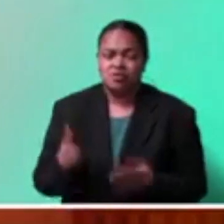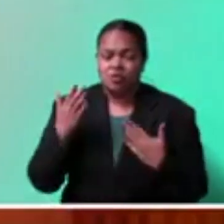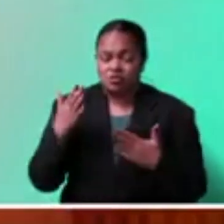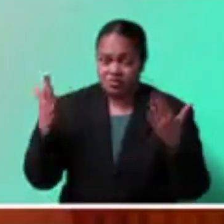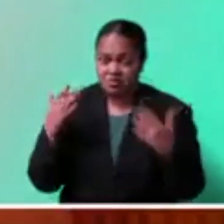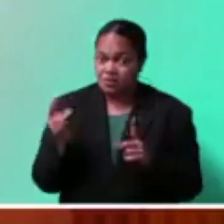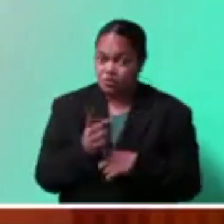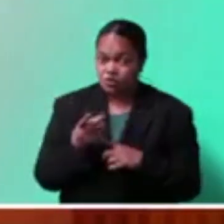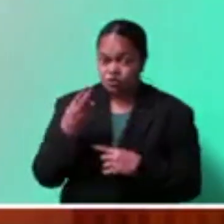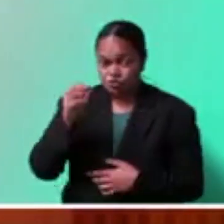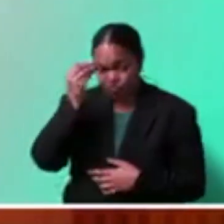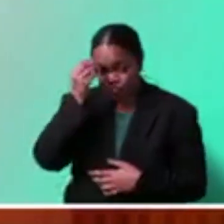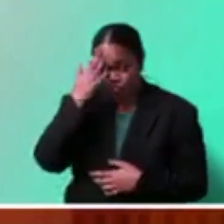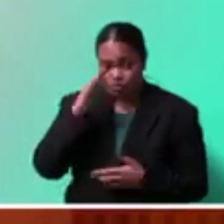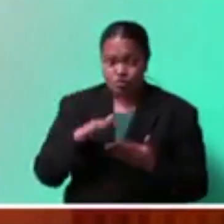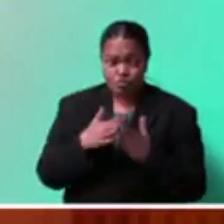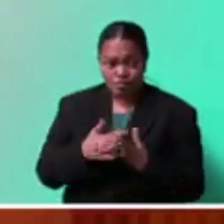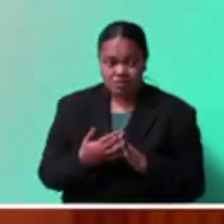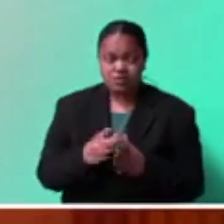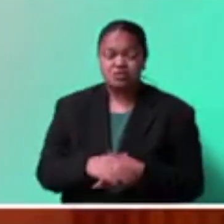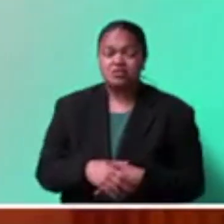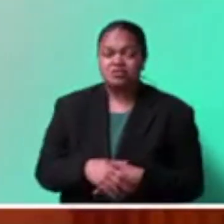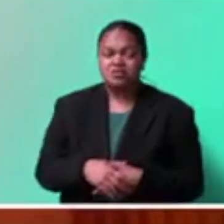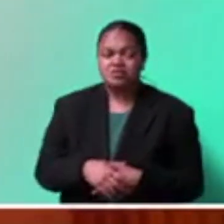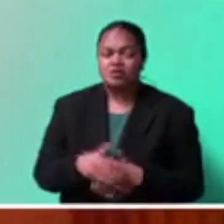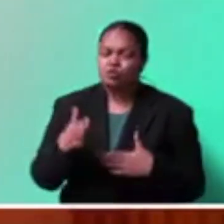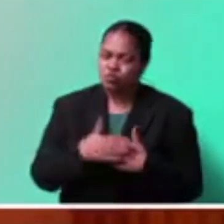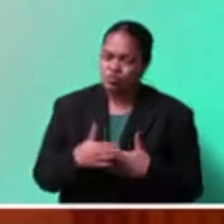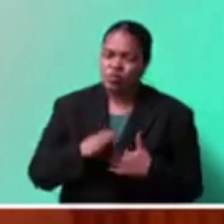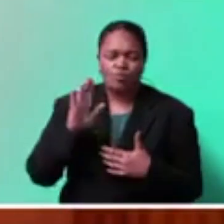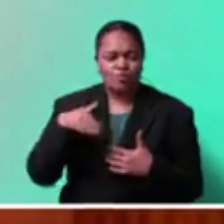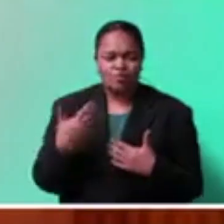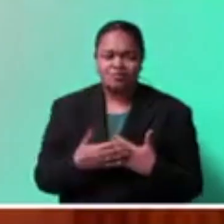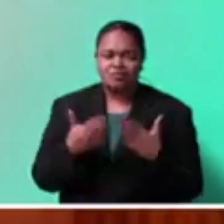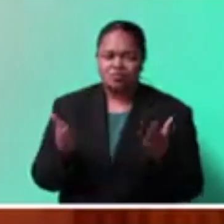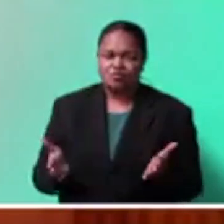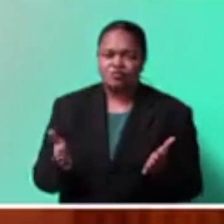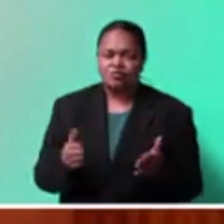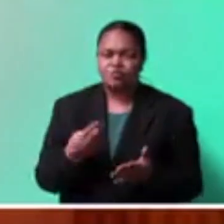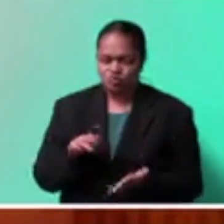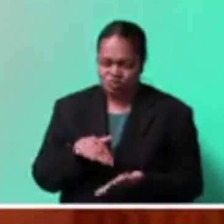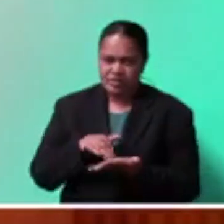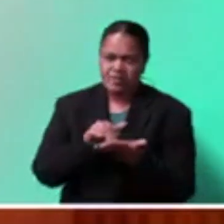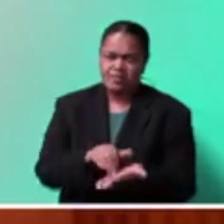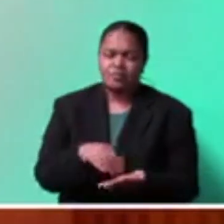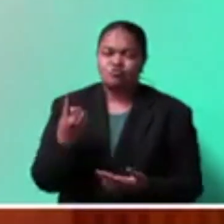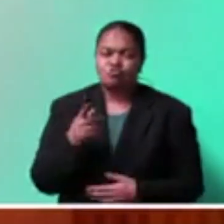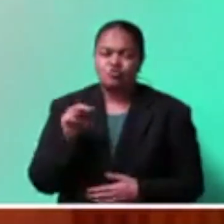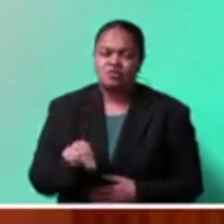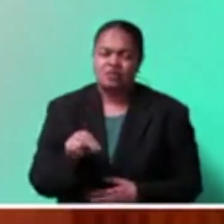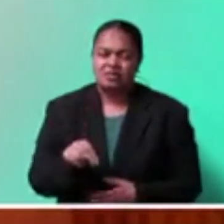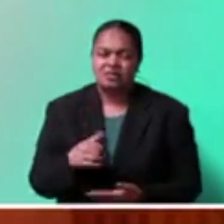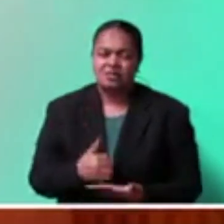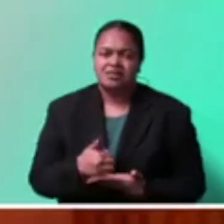important to note that the communities know, or people know, that our doors are always open to assist our people who need